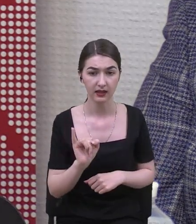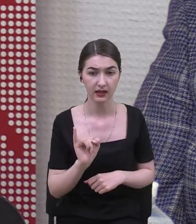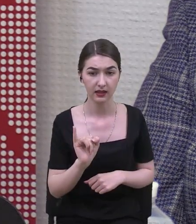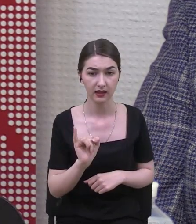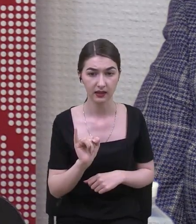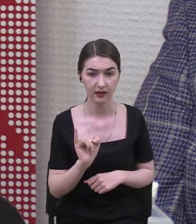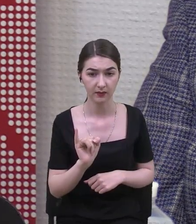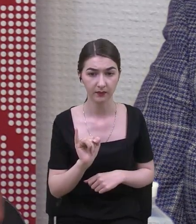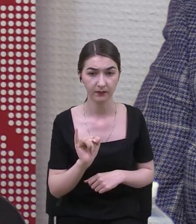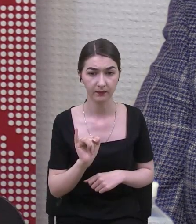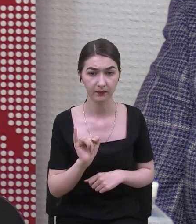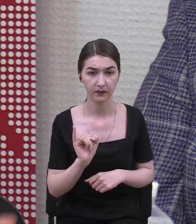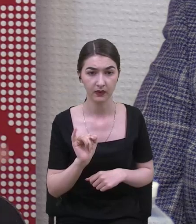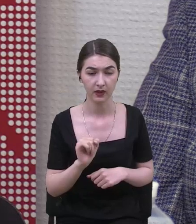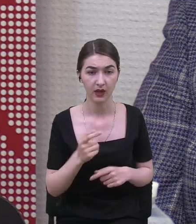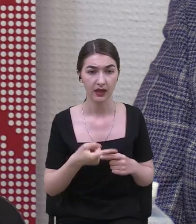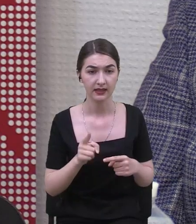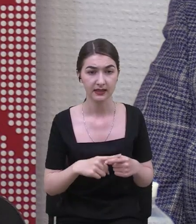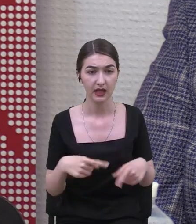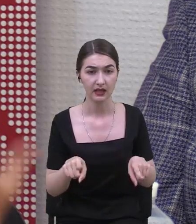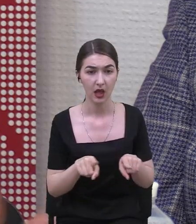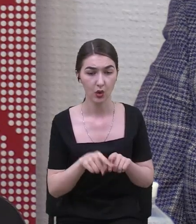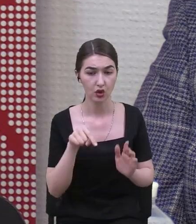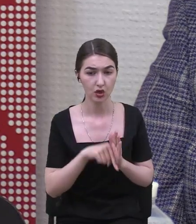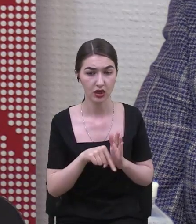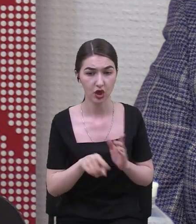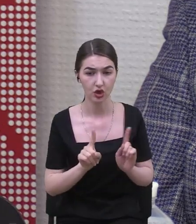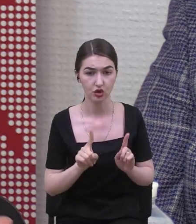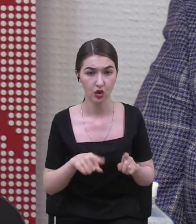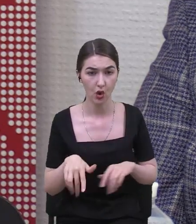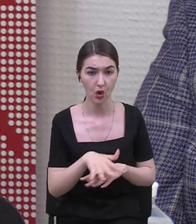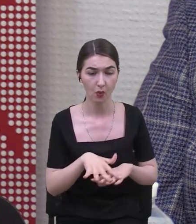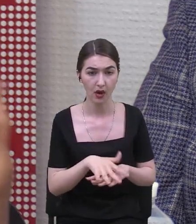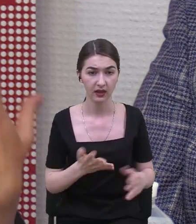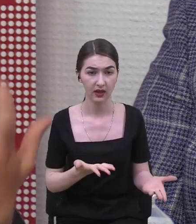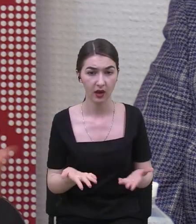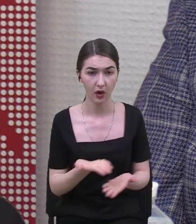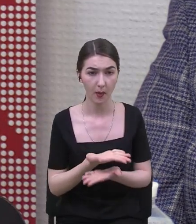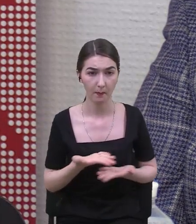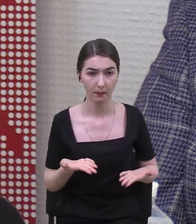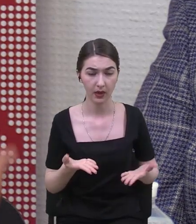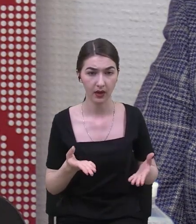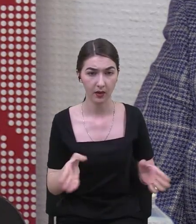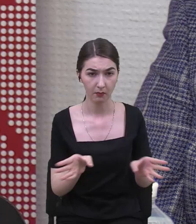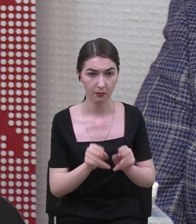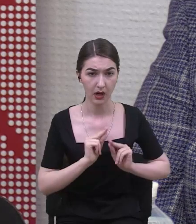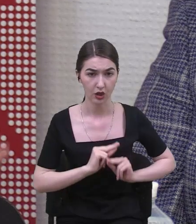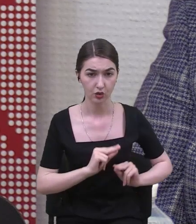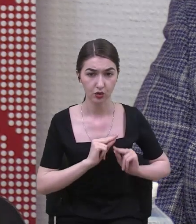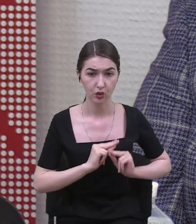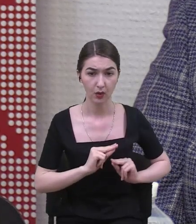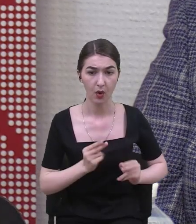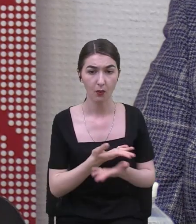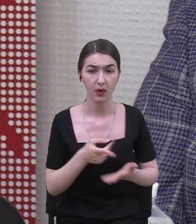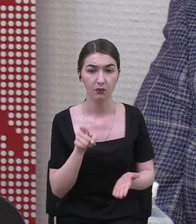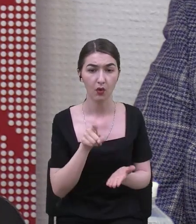This also means that the community that we are working in, when we talk about decreasing stigma, we understand their thoughts, we understand